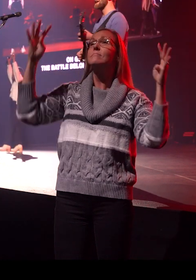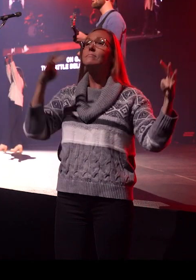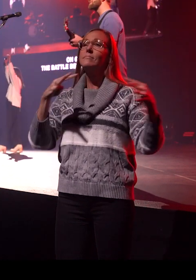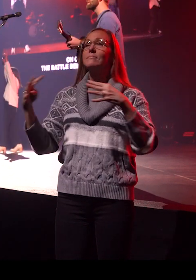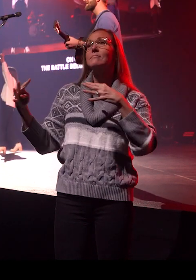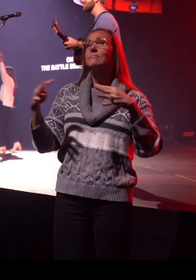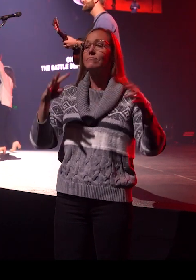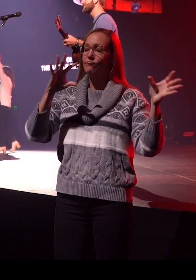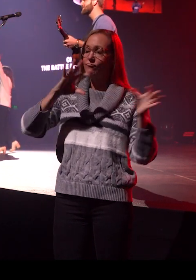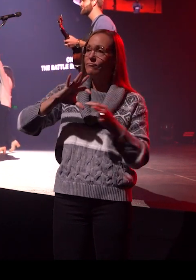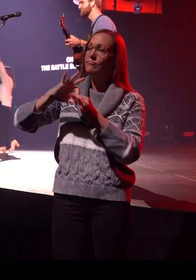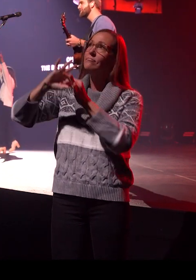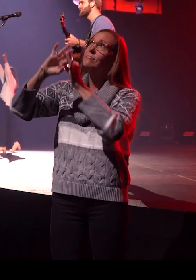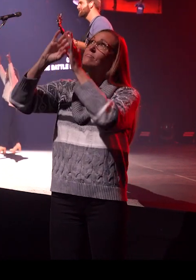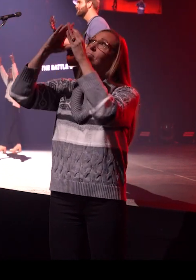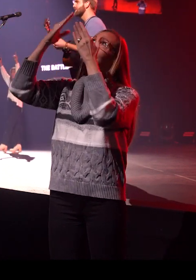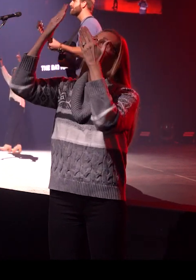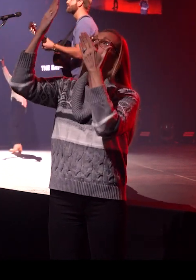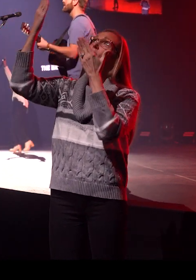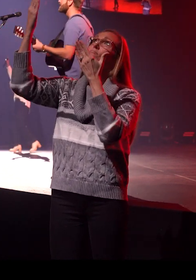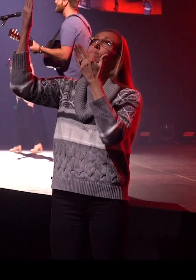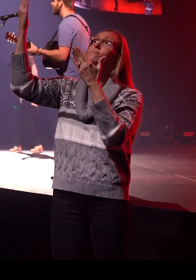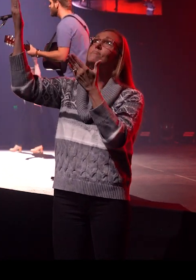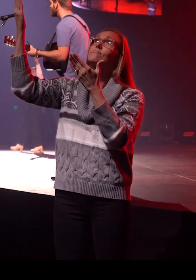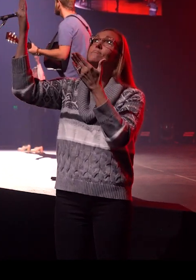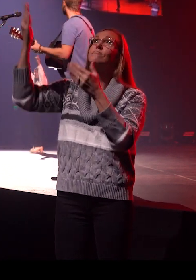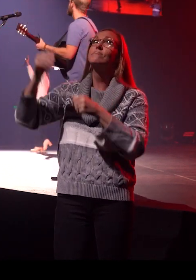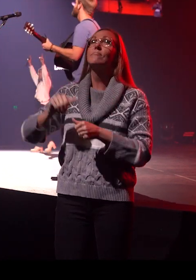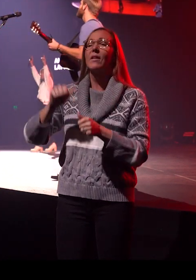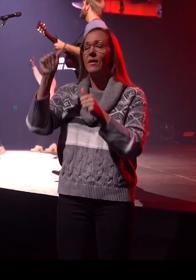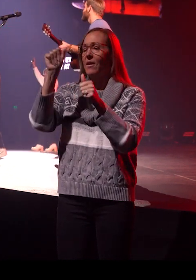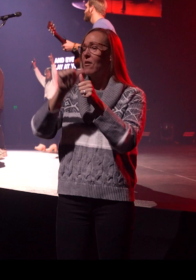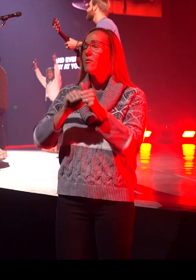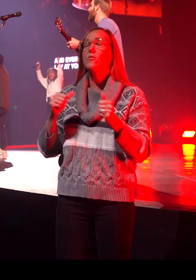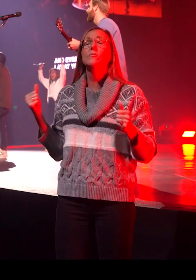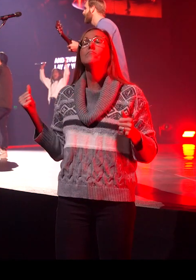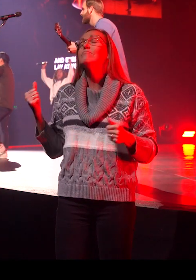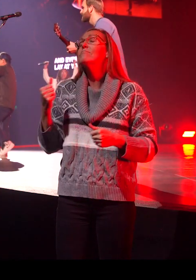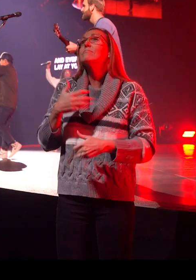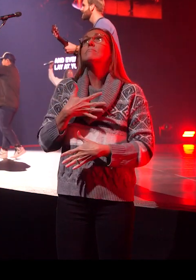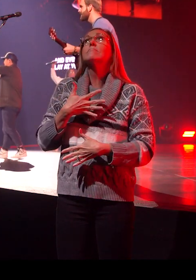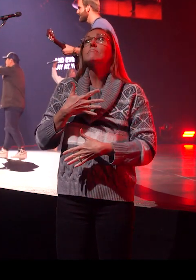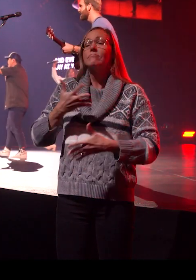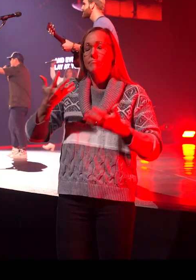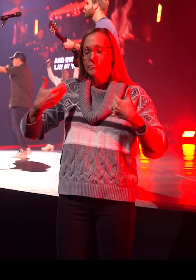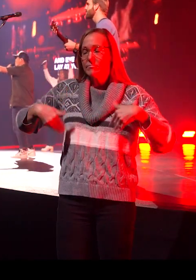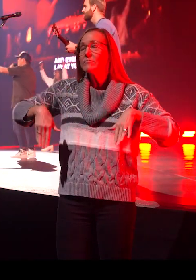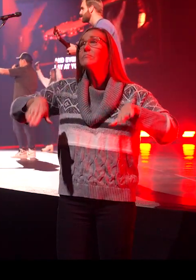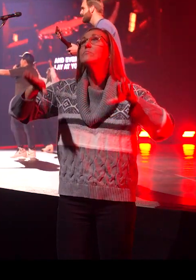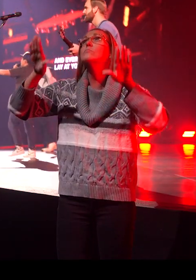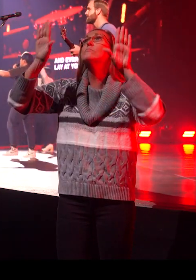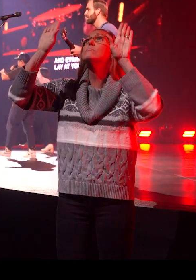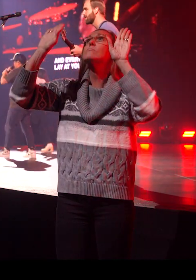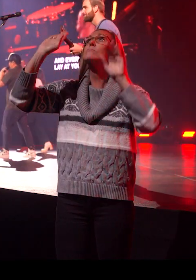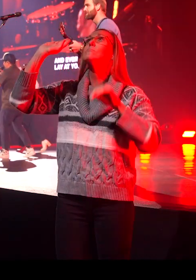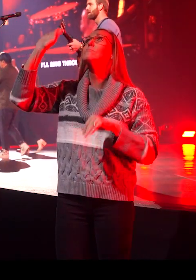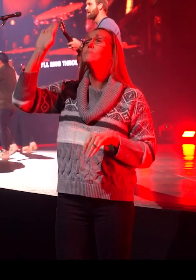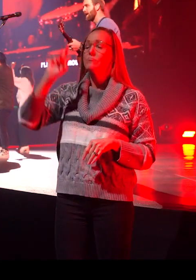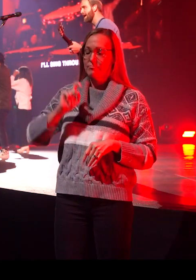the battle belongs to you. And every fear I lay at your